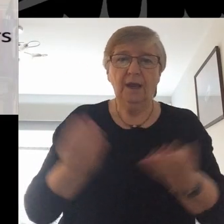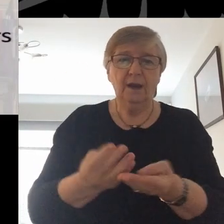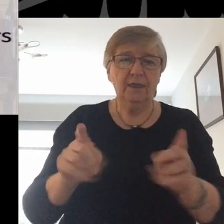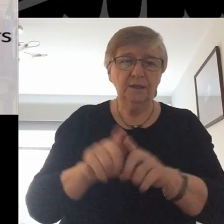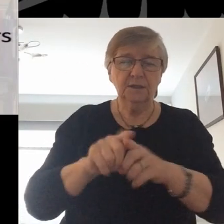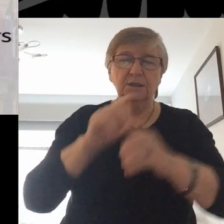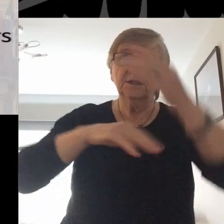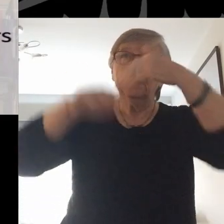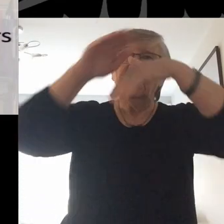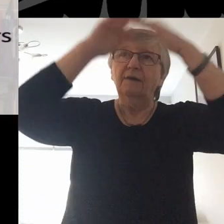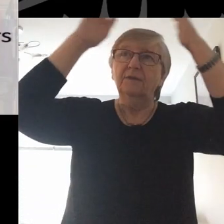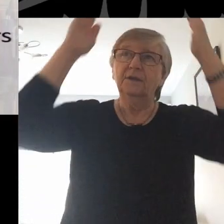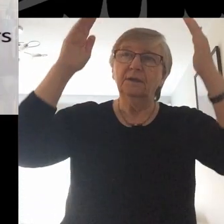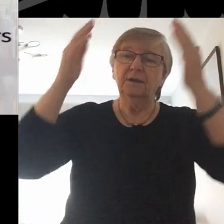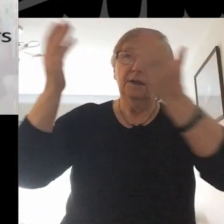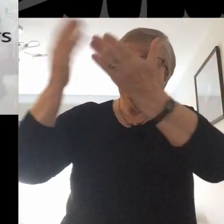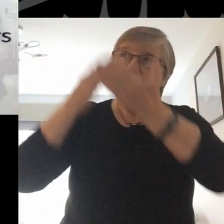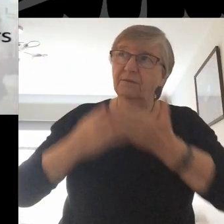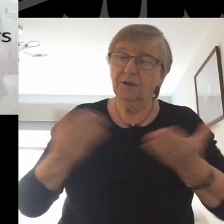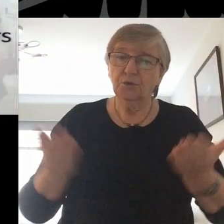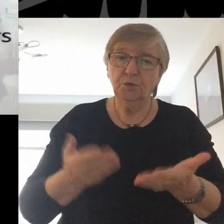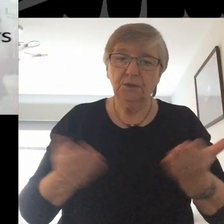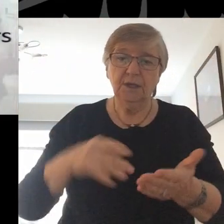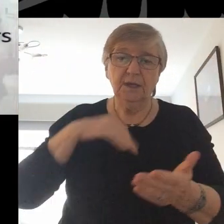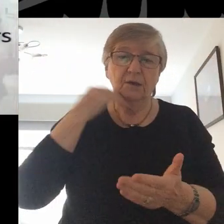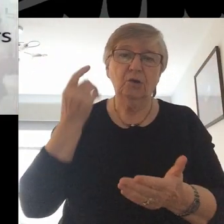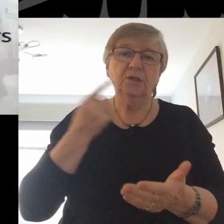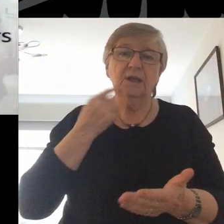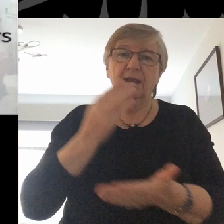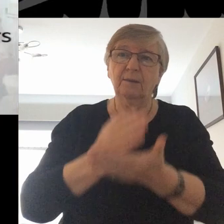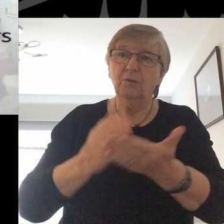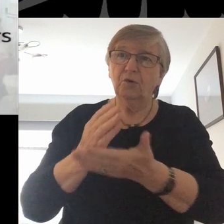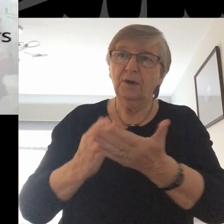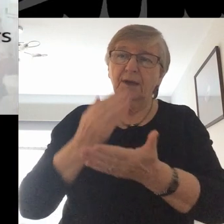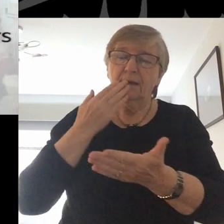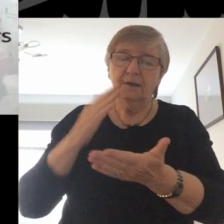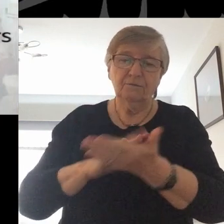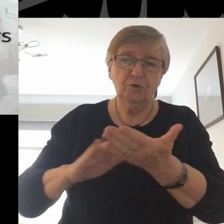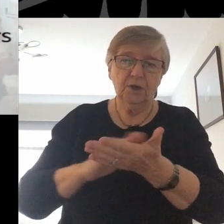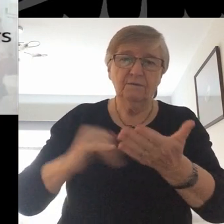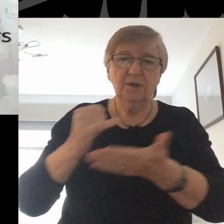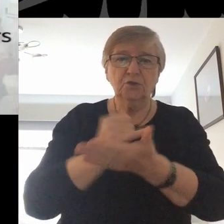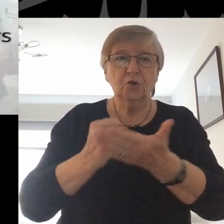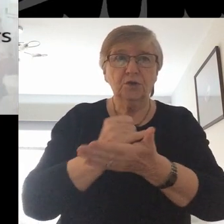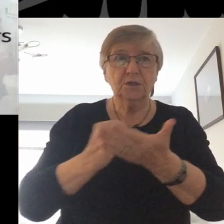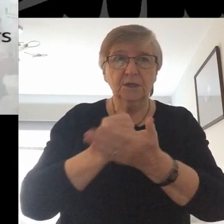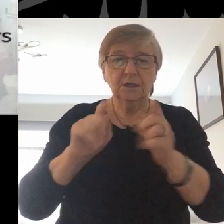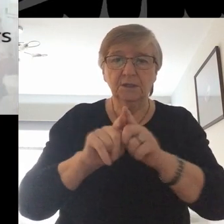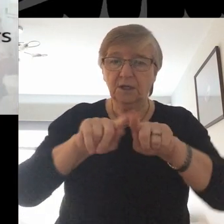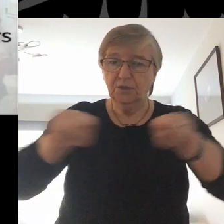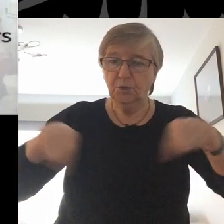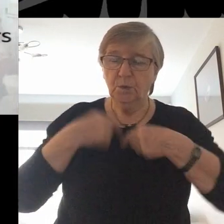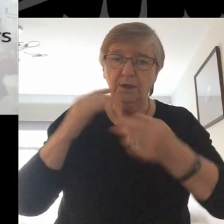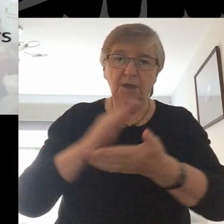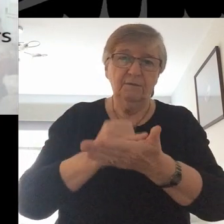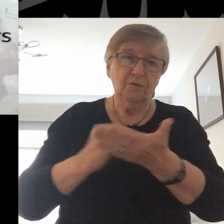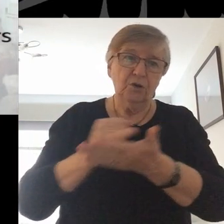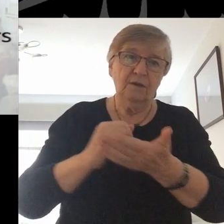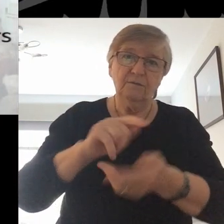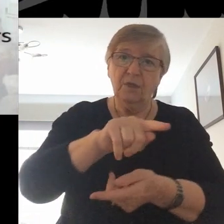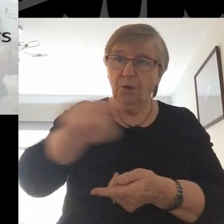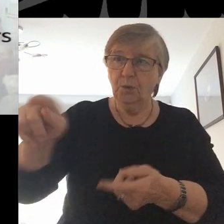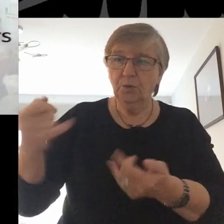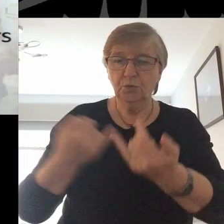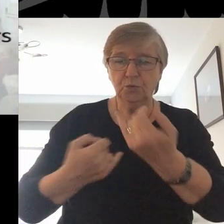heaven. Give us today our daily bread. Forgive us our sins, as we forgive those who sin